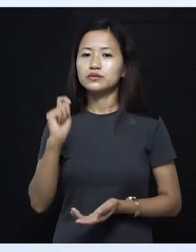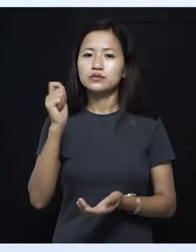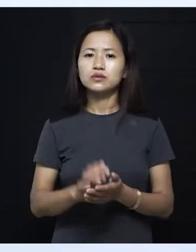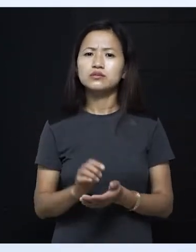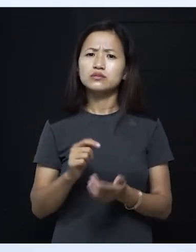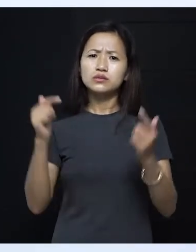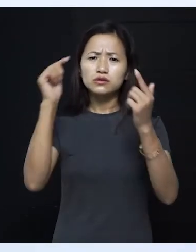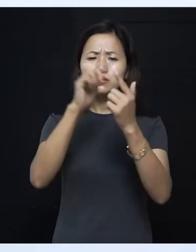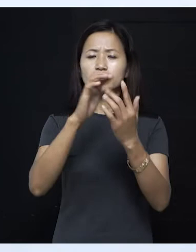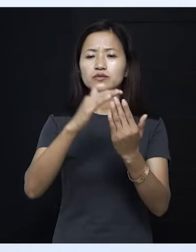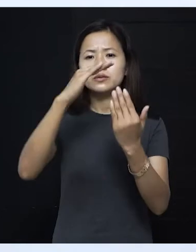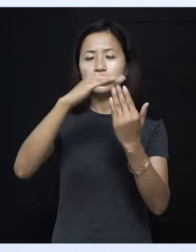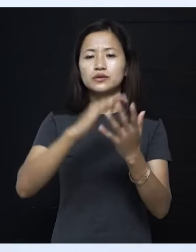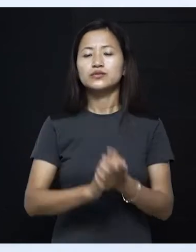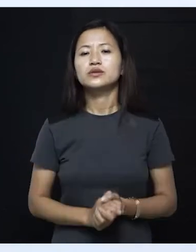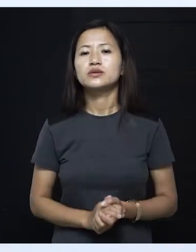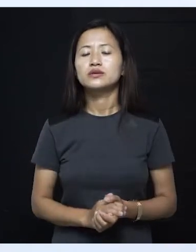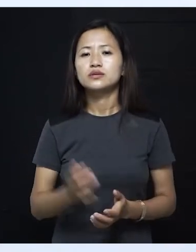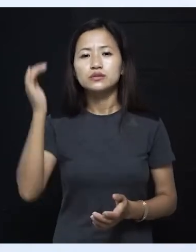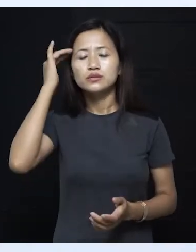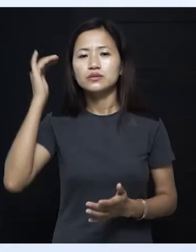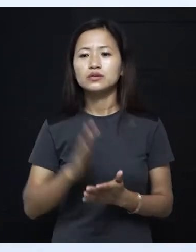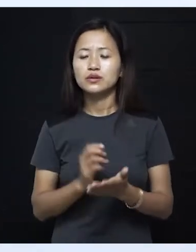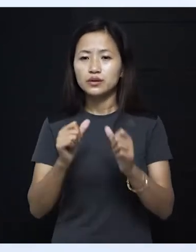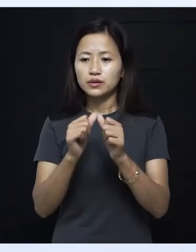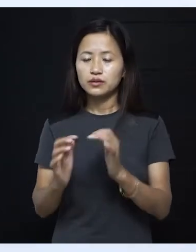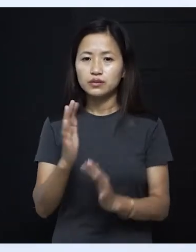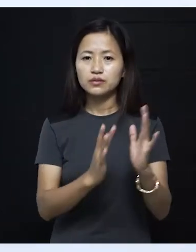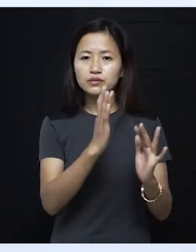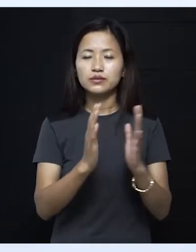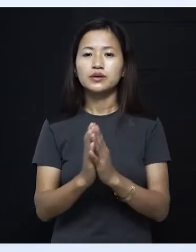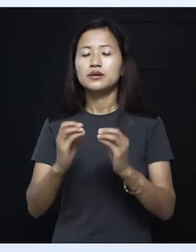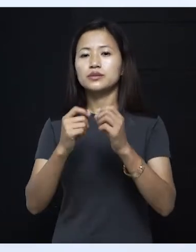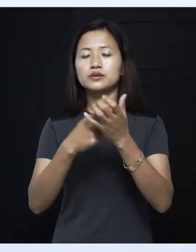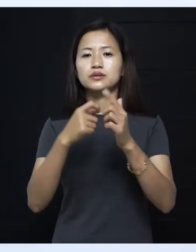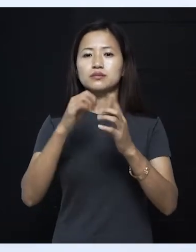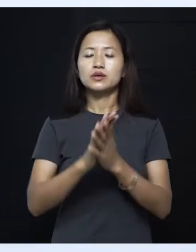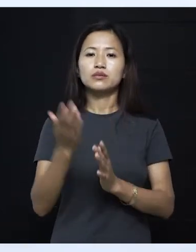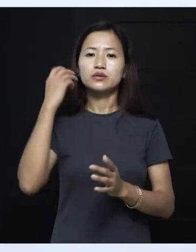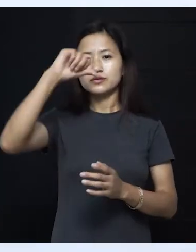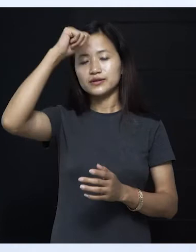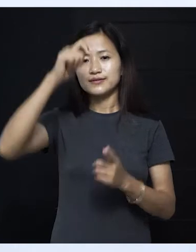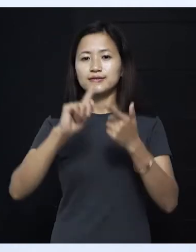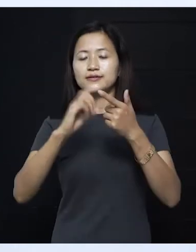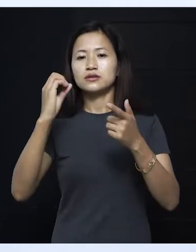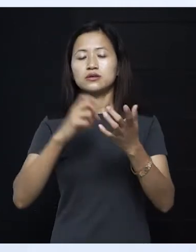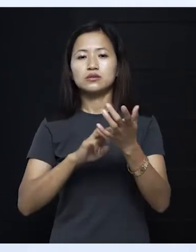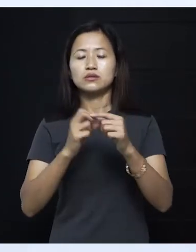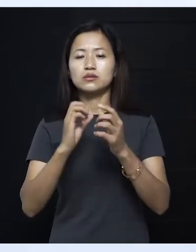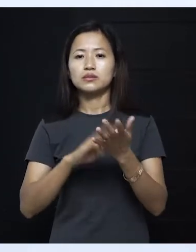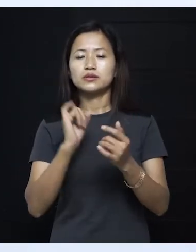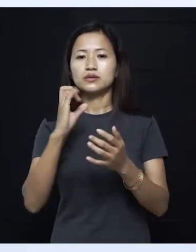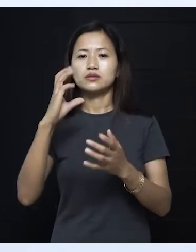of that, they also know that the agriculture, they are the backbone of India's economy. So to make sure of